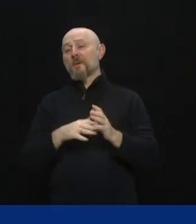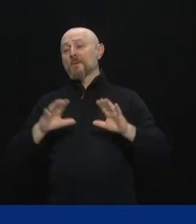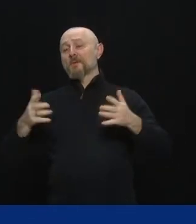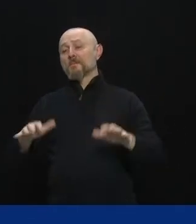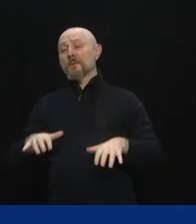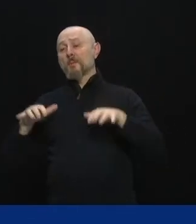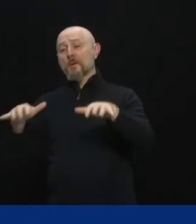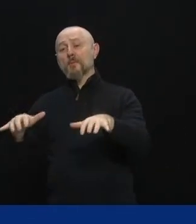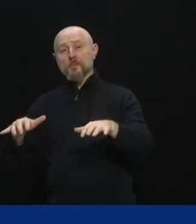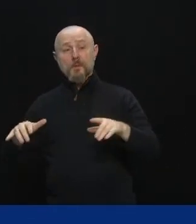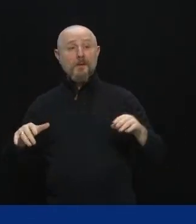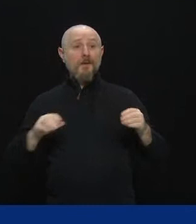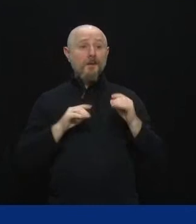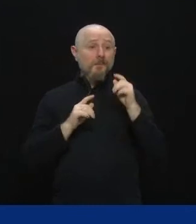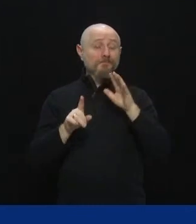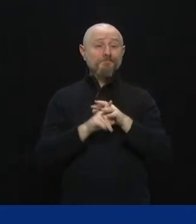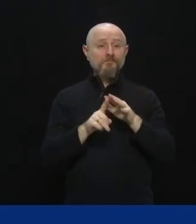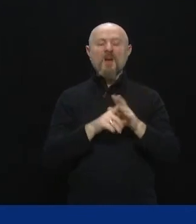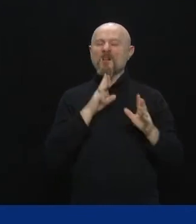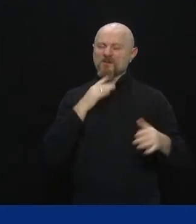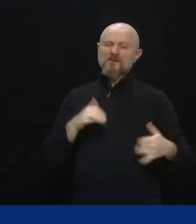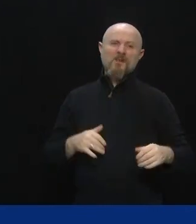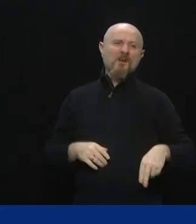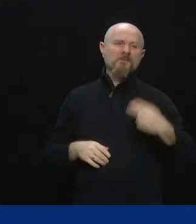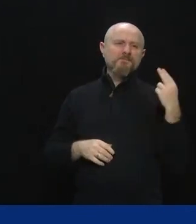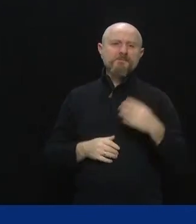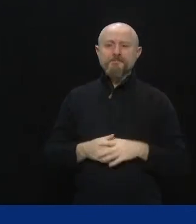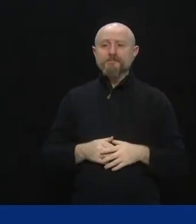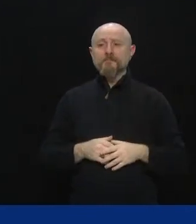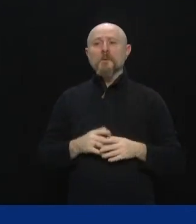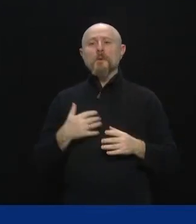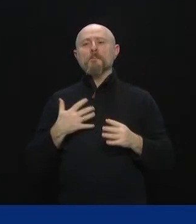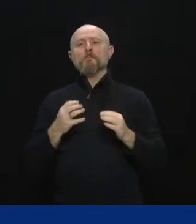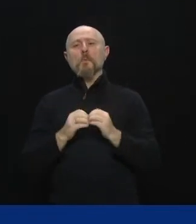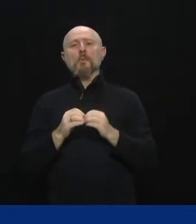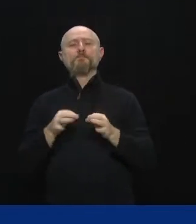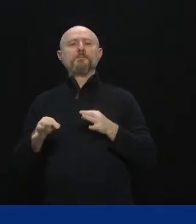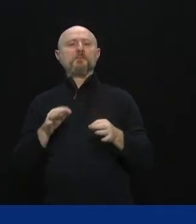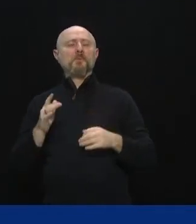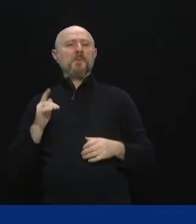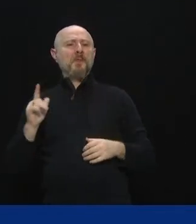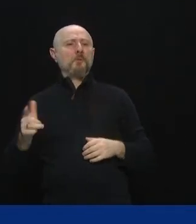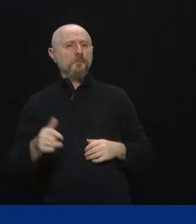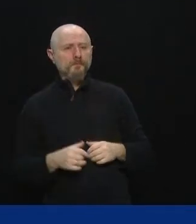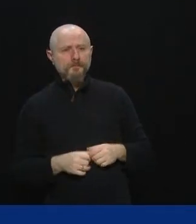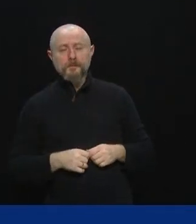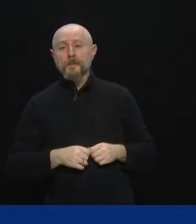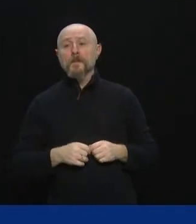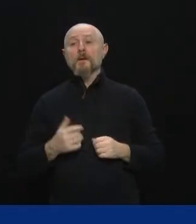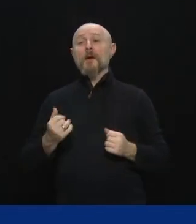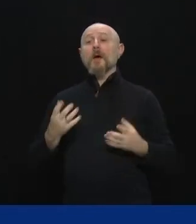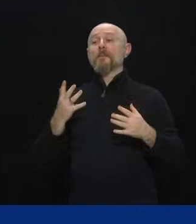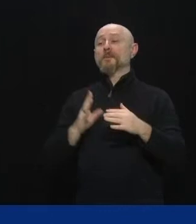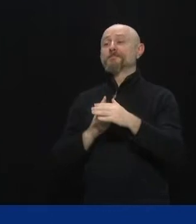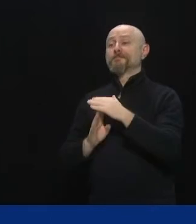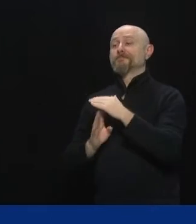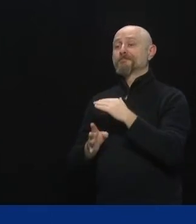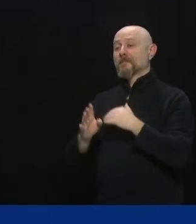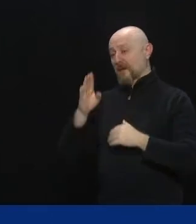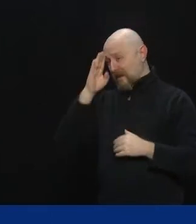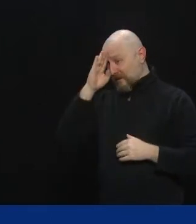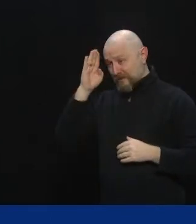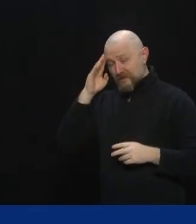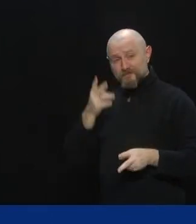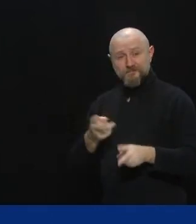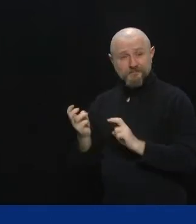It's still a very high number, but we'll give some more details on what that means. I mean, it's still 11 in our hospitalizations, which, as you know, let's put this